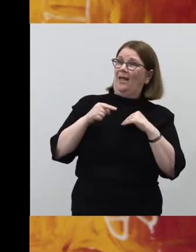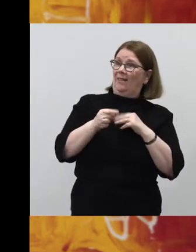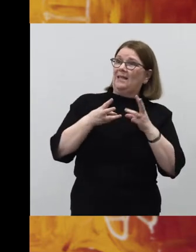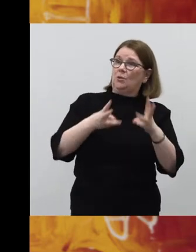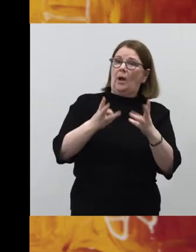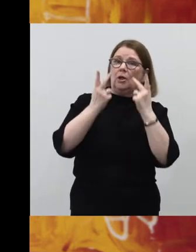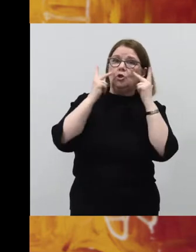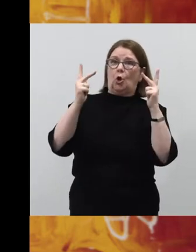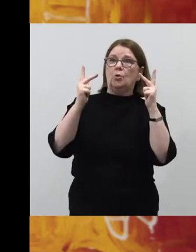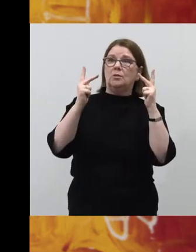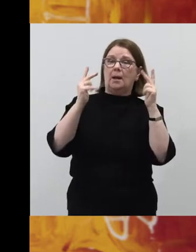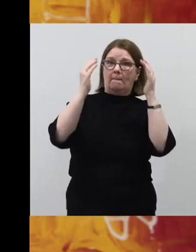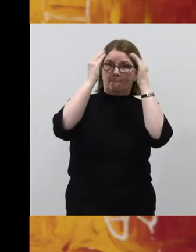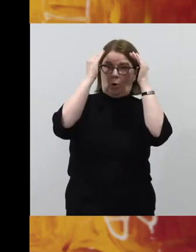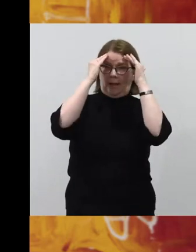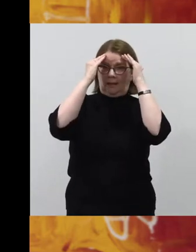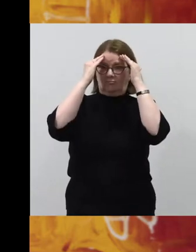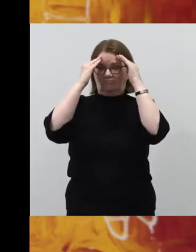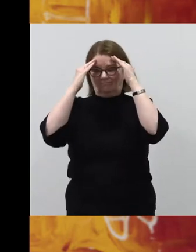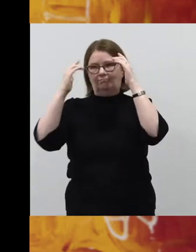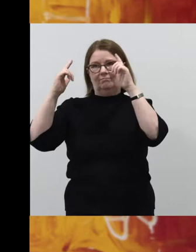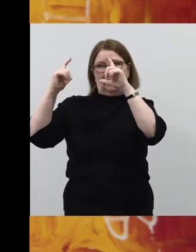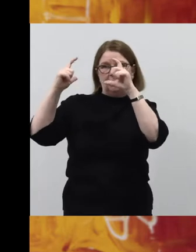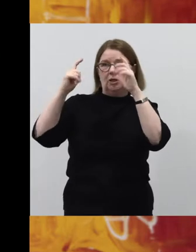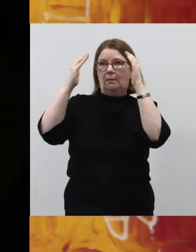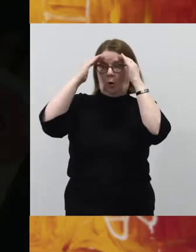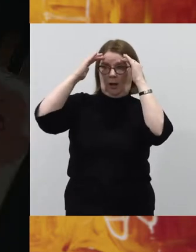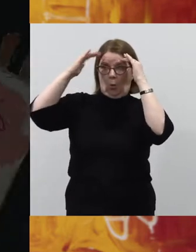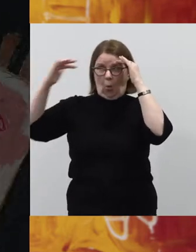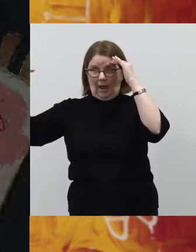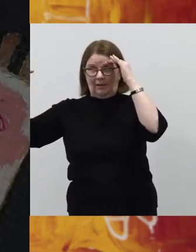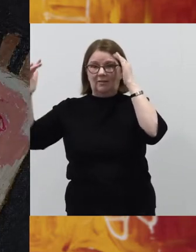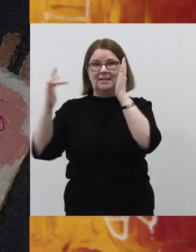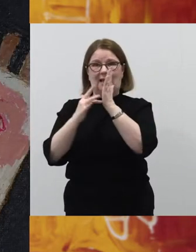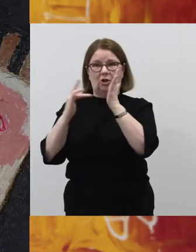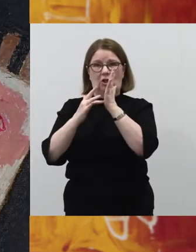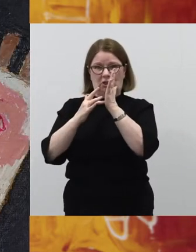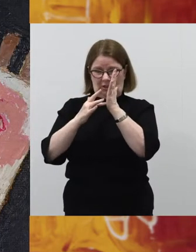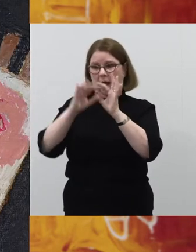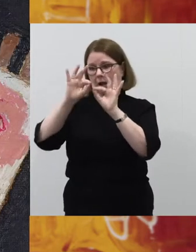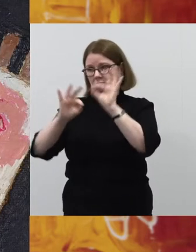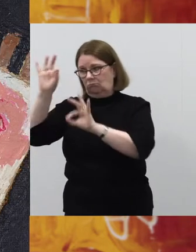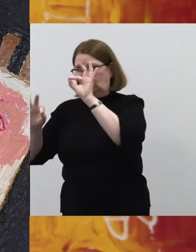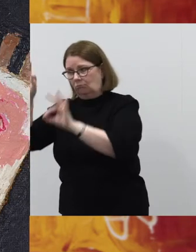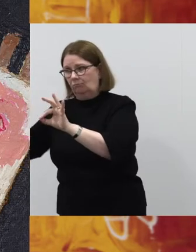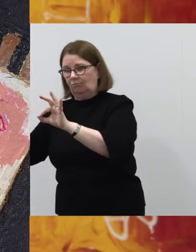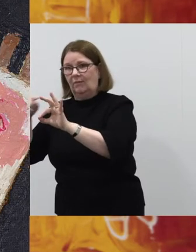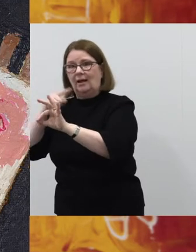subconscious. Improved self-esteem, giving a feeling of self-accomplishment.